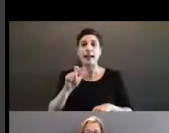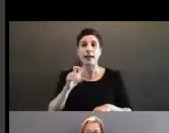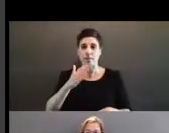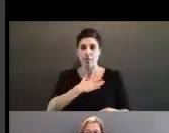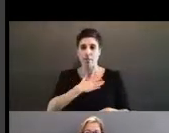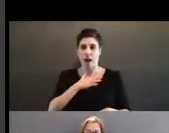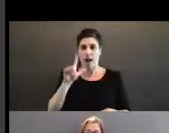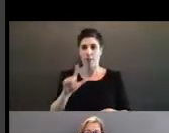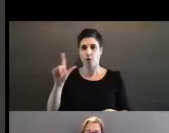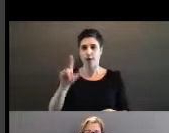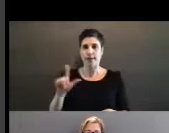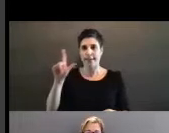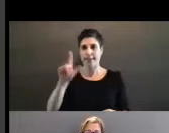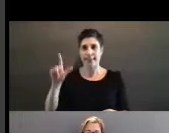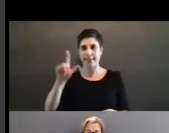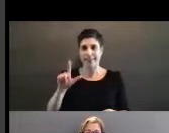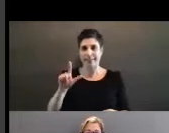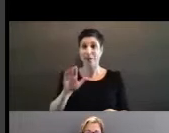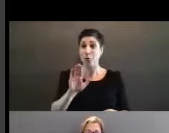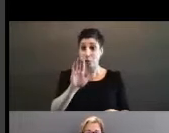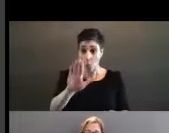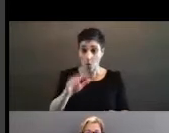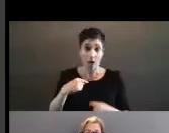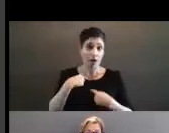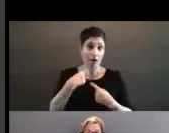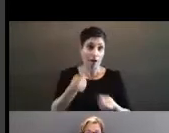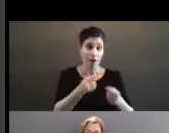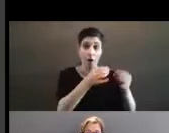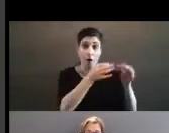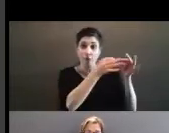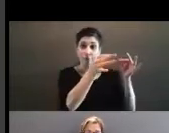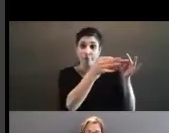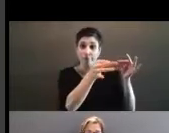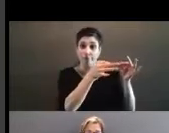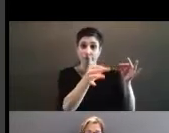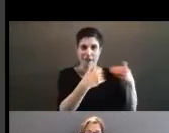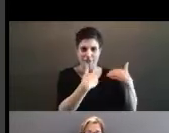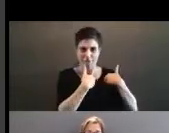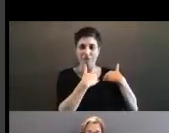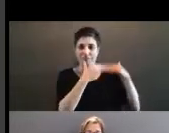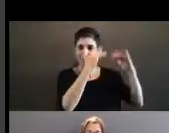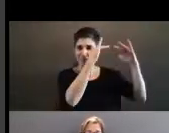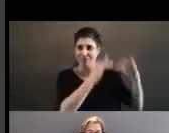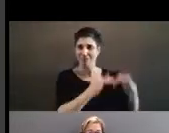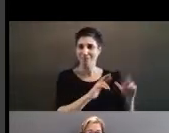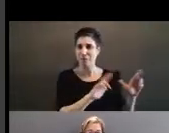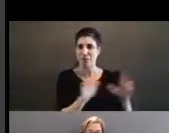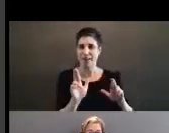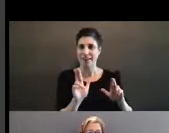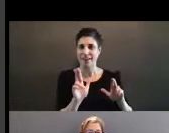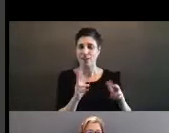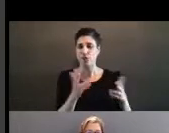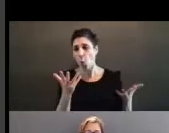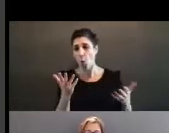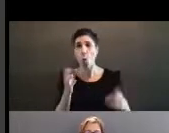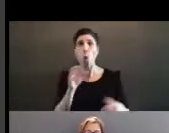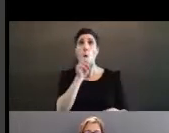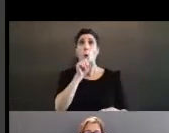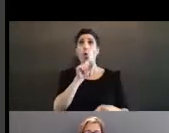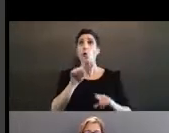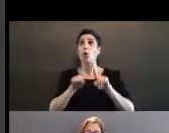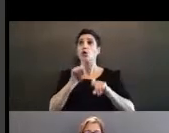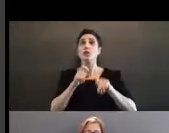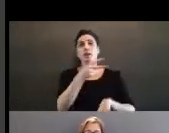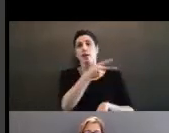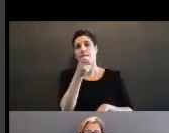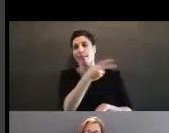and you would see all of your questions in there as well. And so if you wanted to move your different question